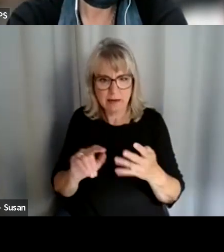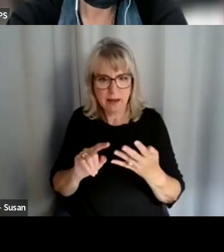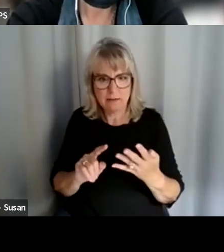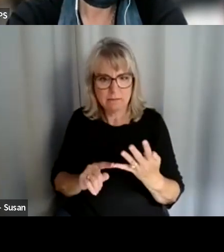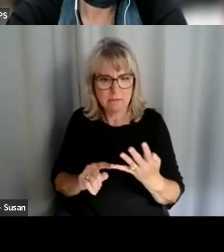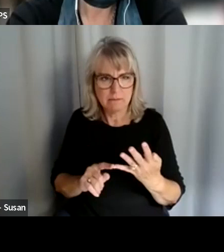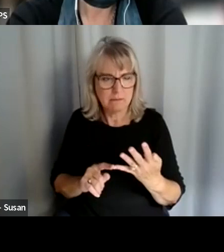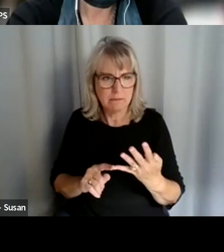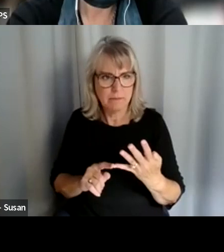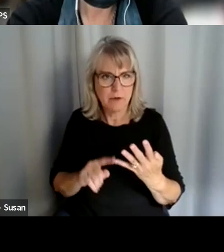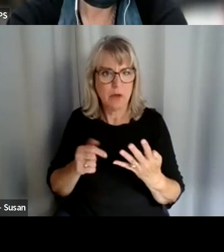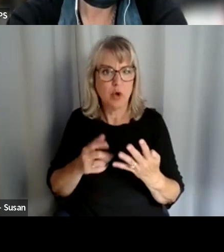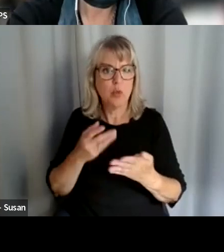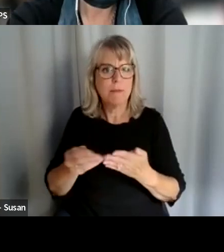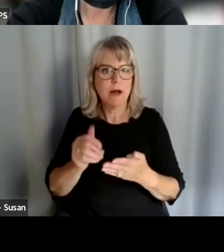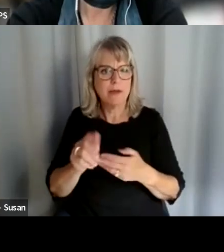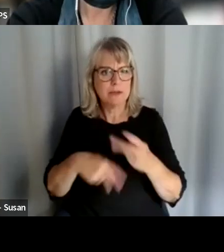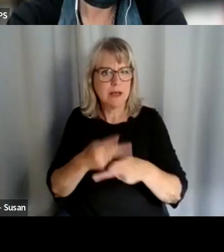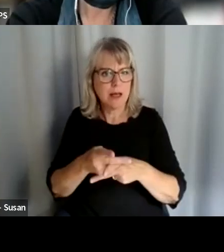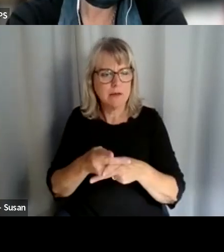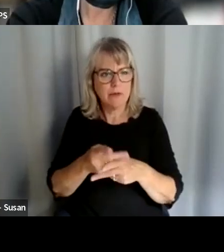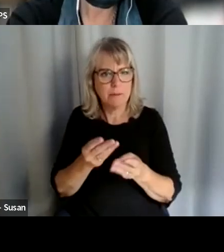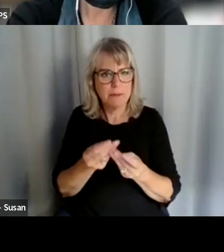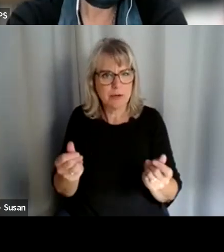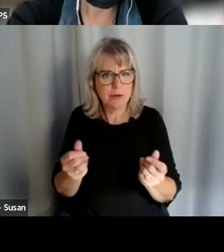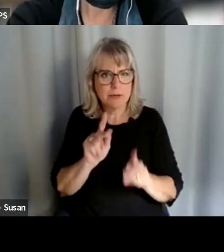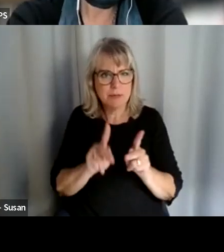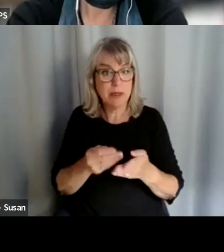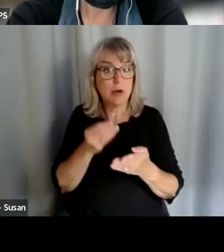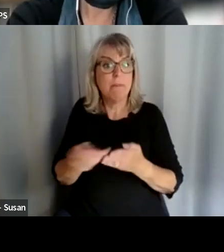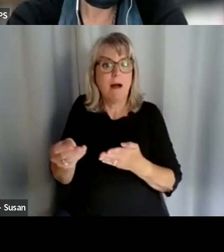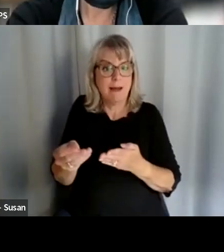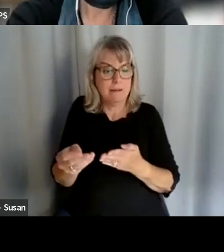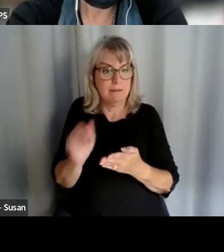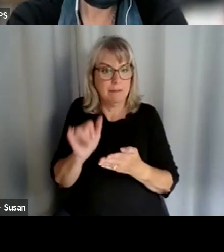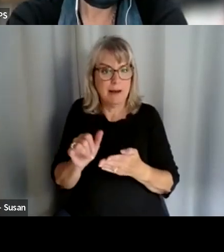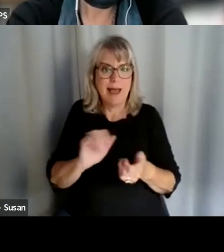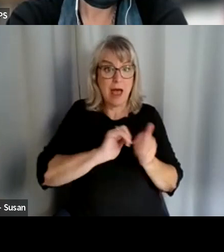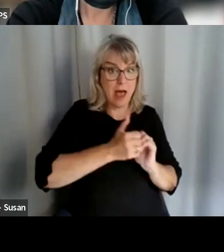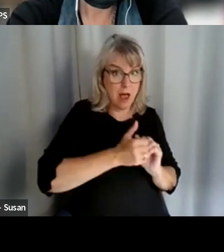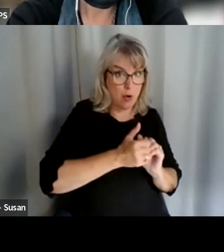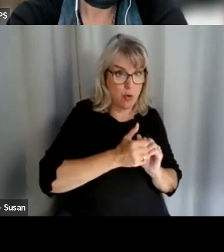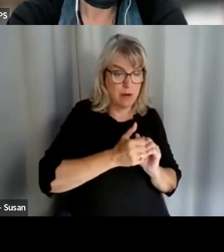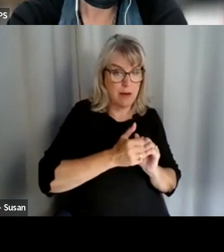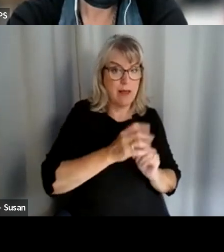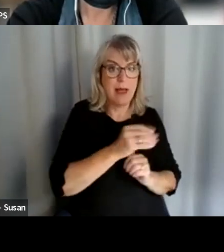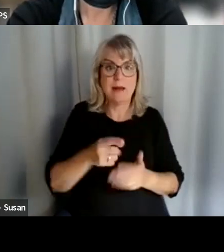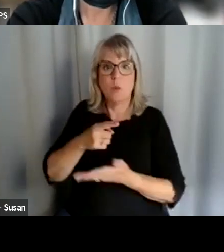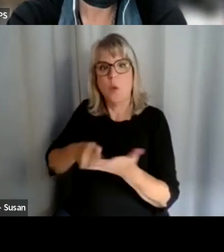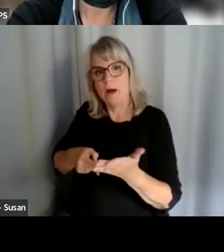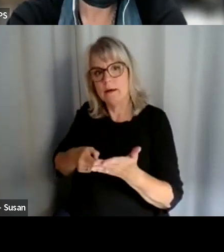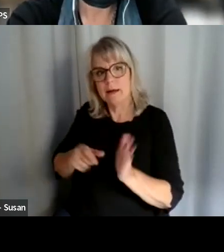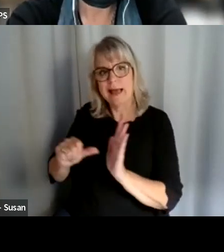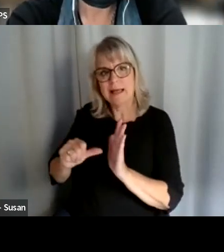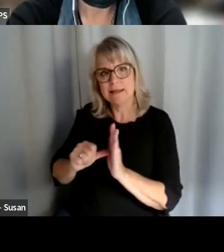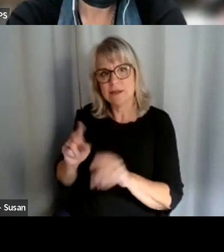look at procurement of these materials, the people who are procuring them, how it is being procured, and what assets that are being used